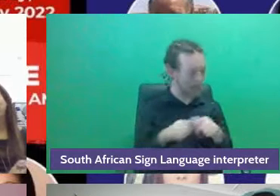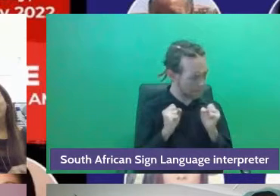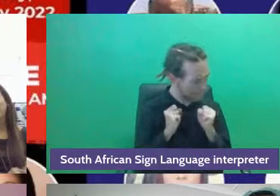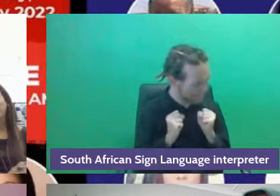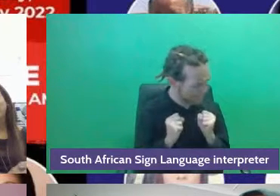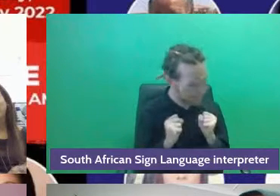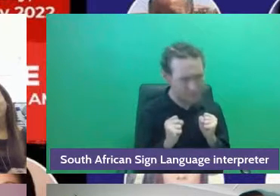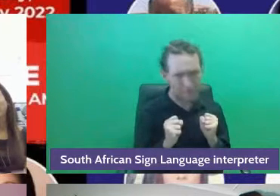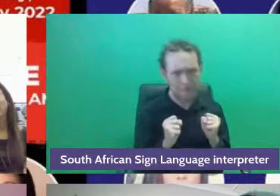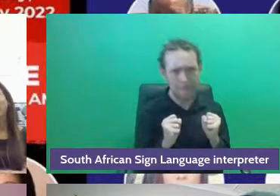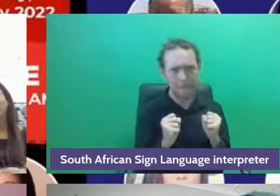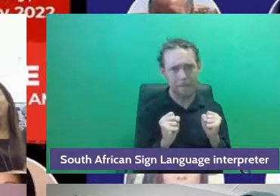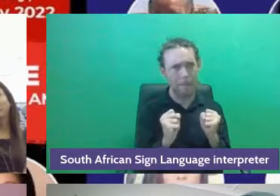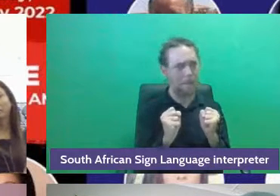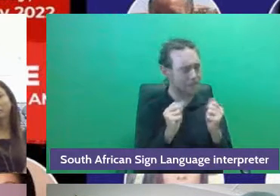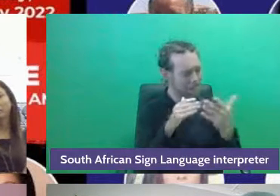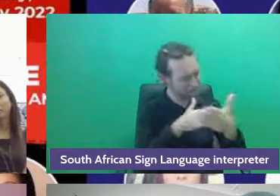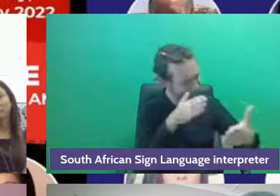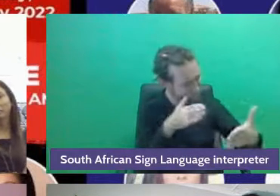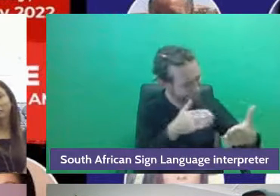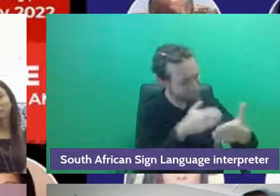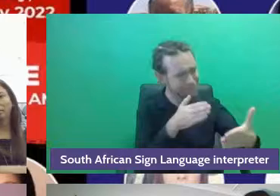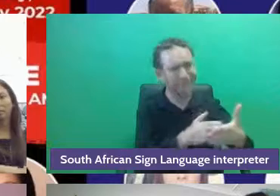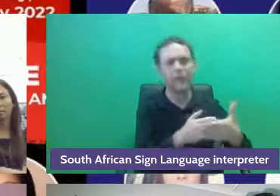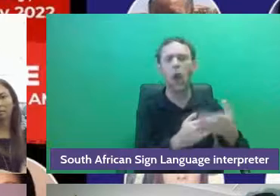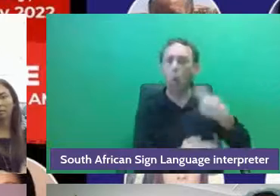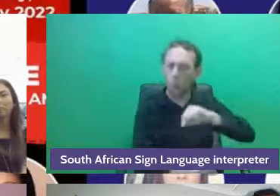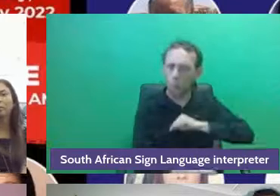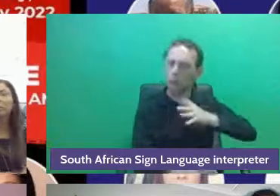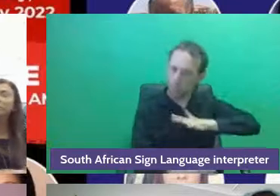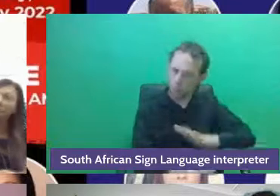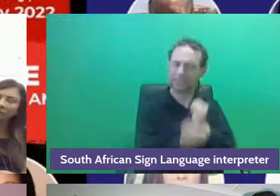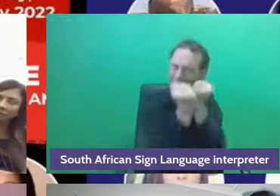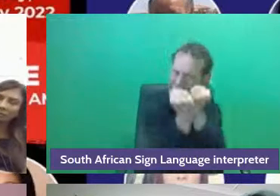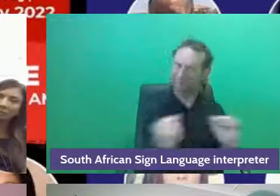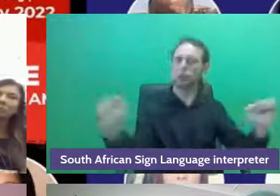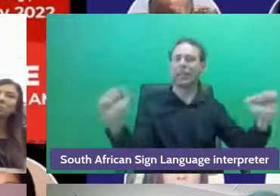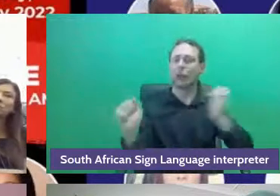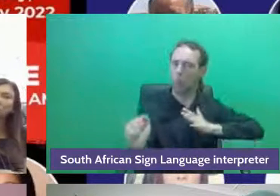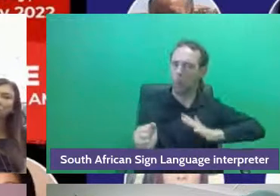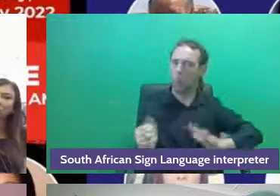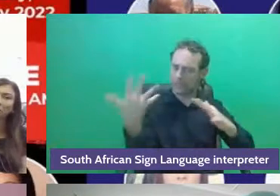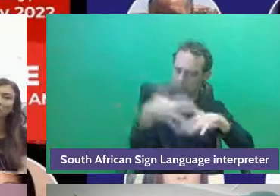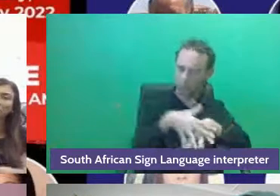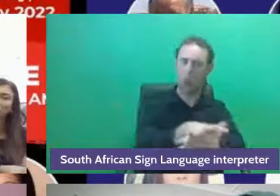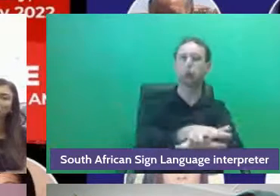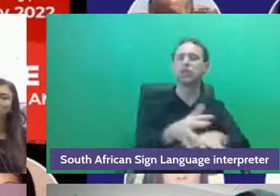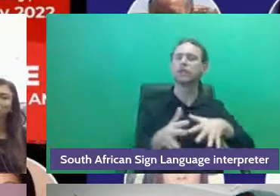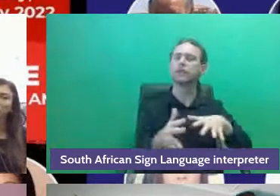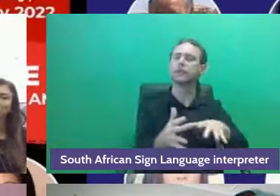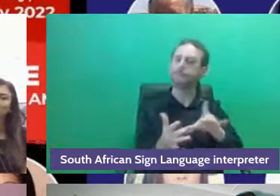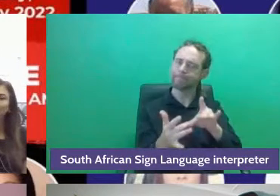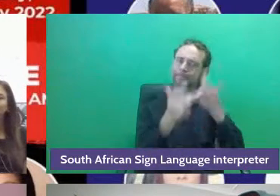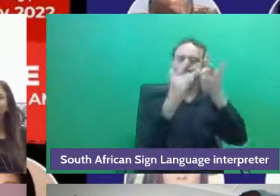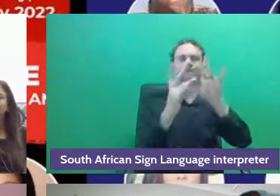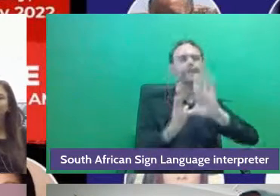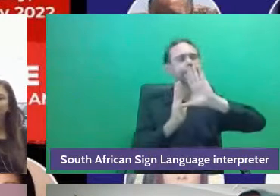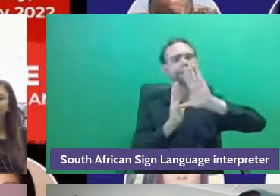to achieve the main goal of being free, being inclusive, maybe people living with disability, maybe